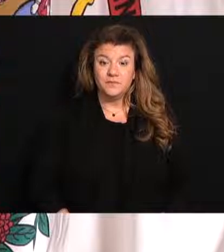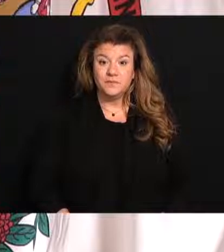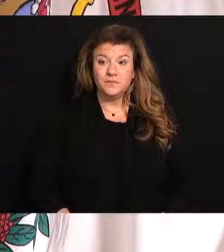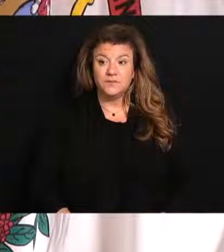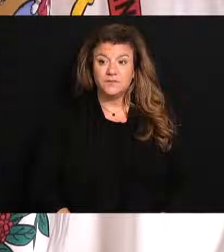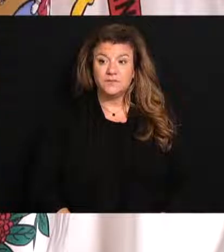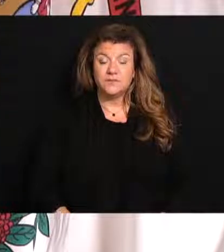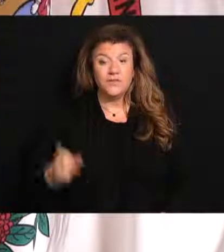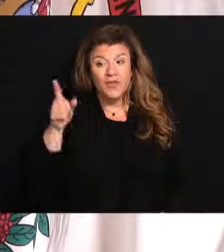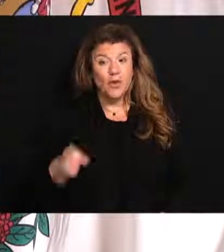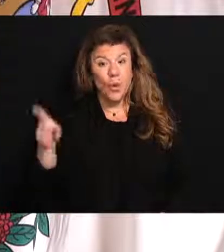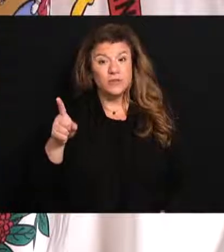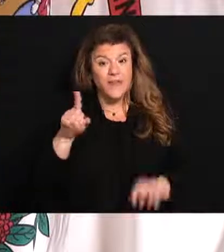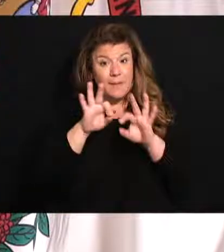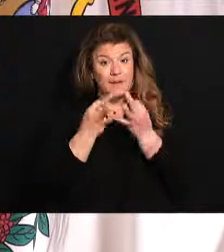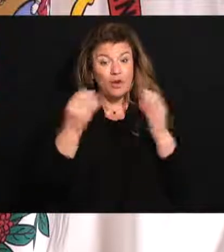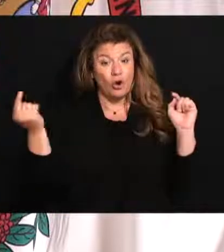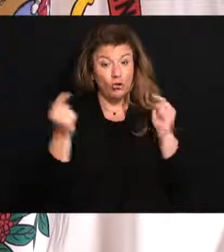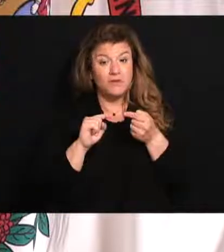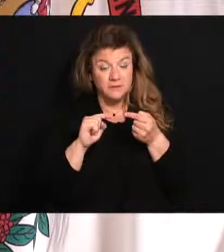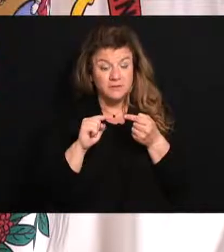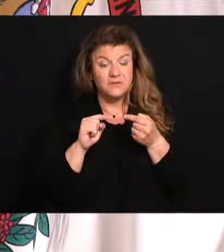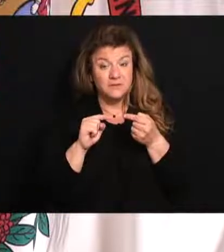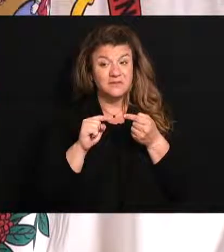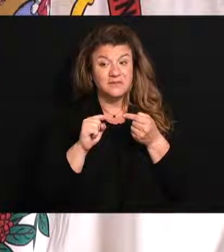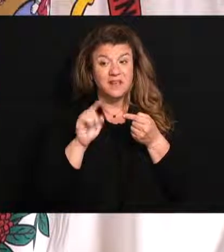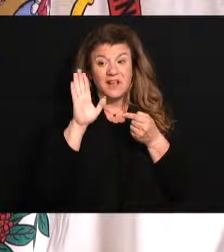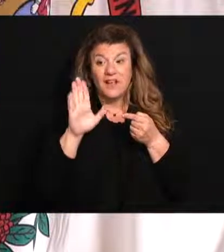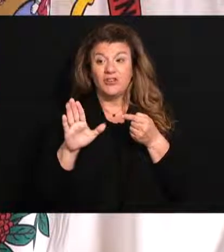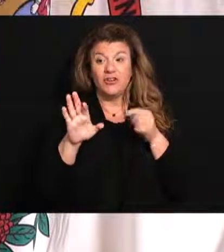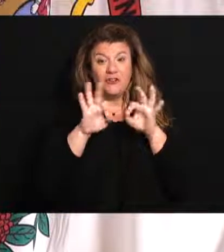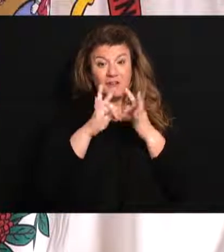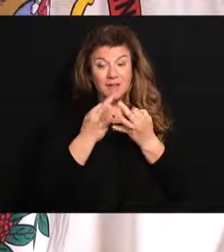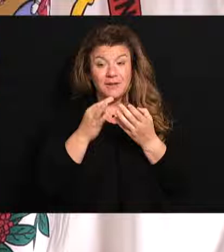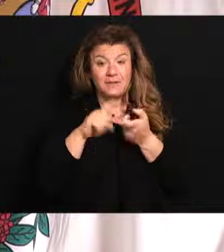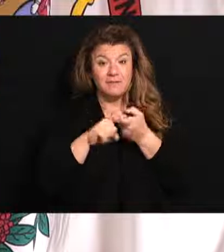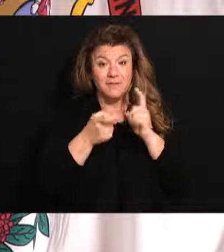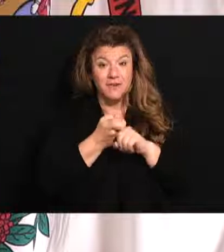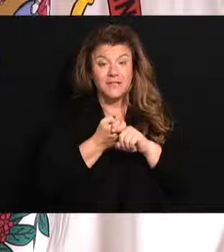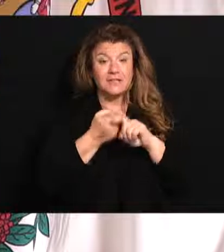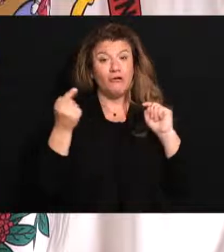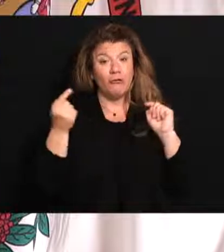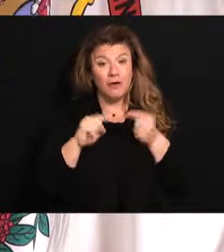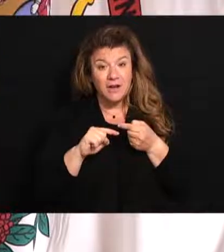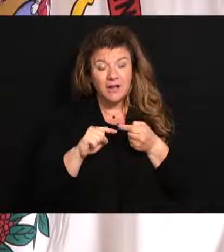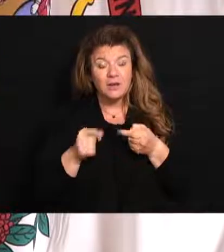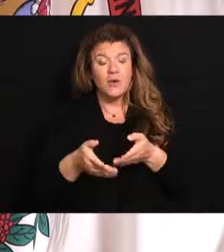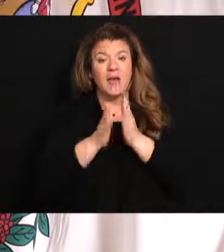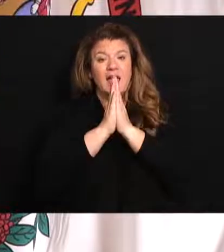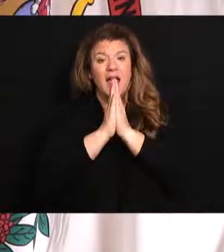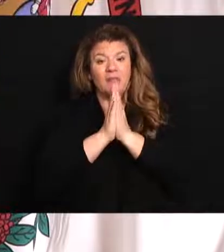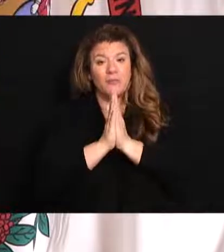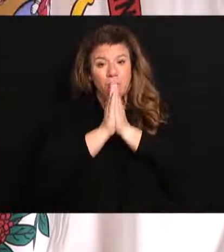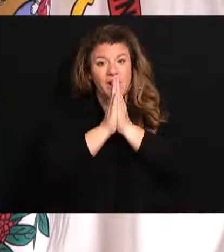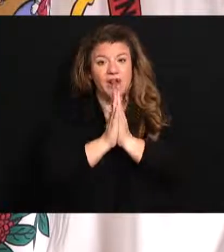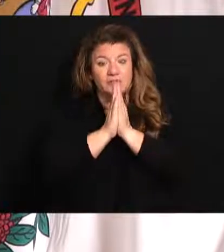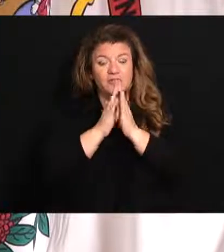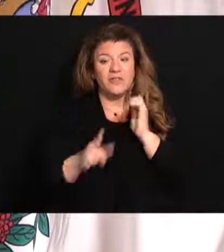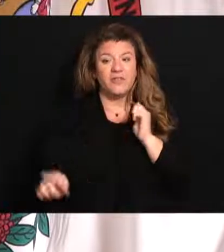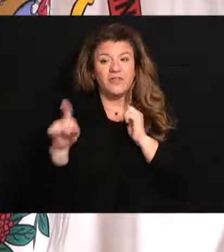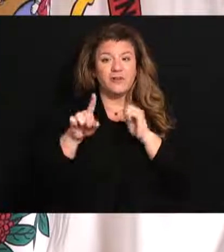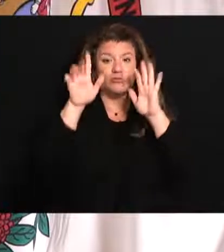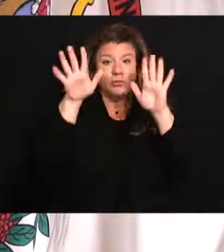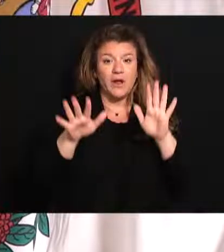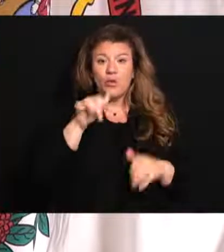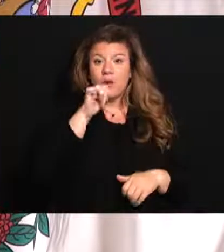These families are hurting, and their loved ones are hurting. And I ask for the prayers for these great, great, great ladies that we